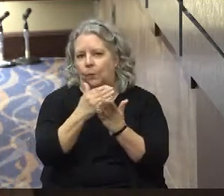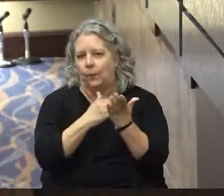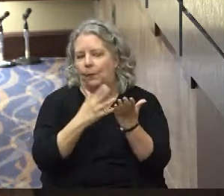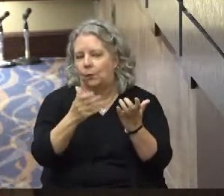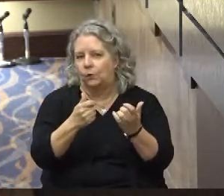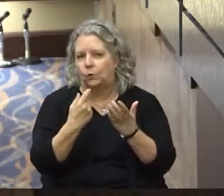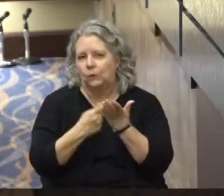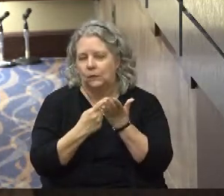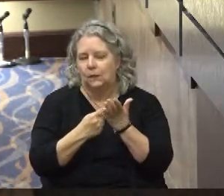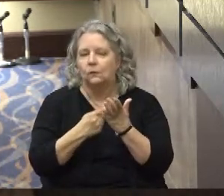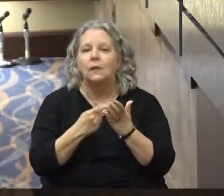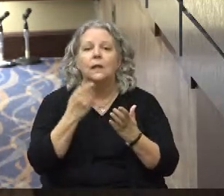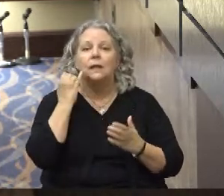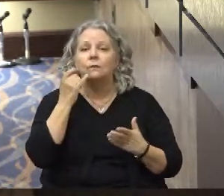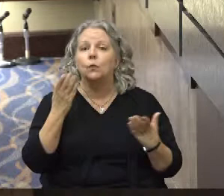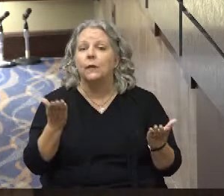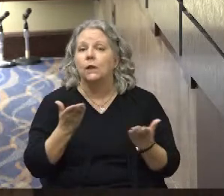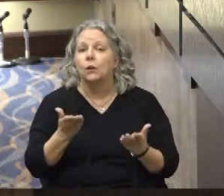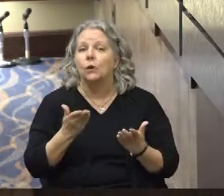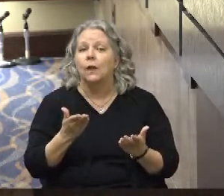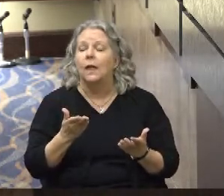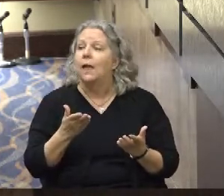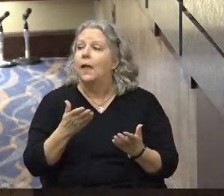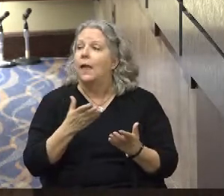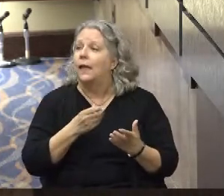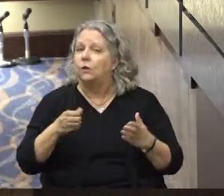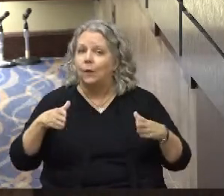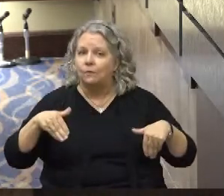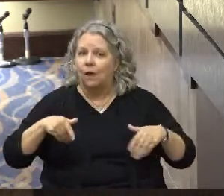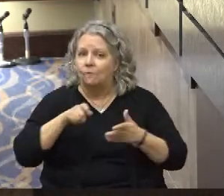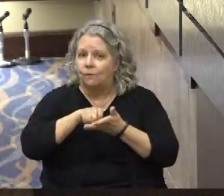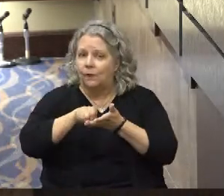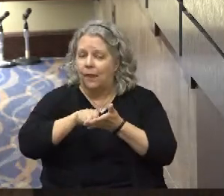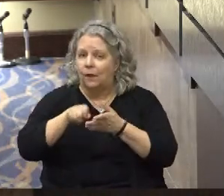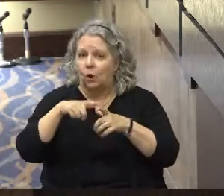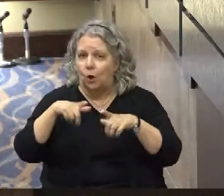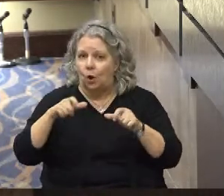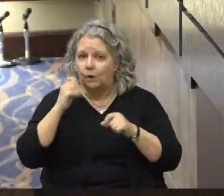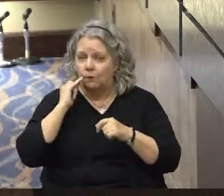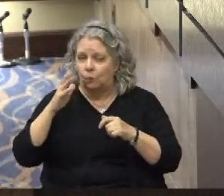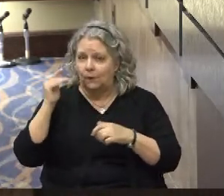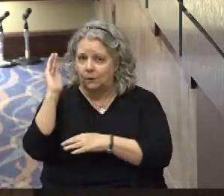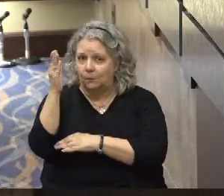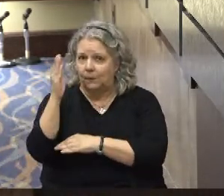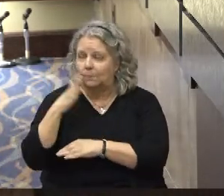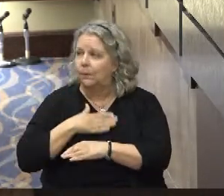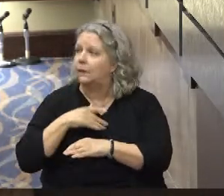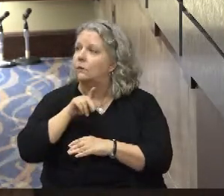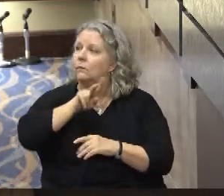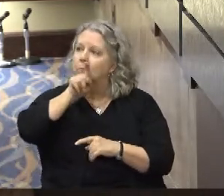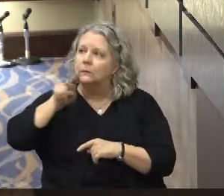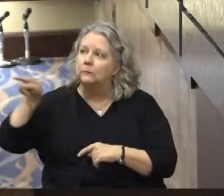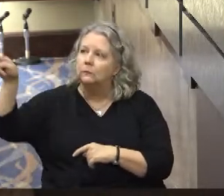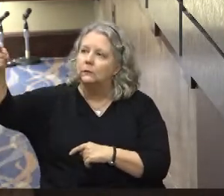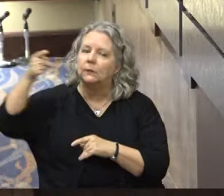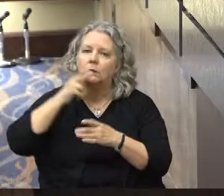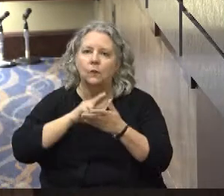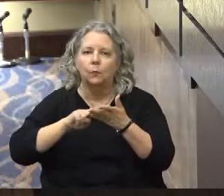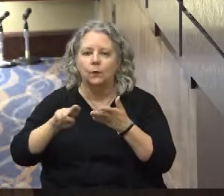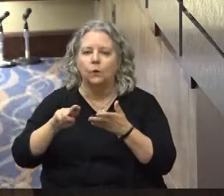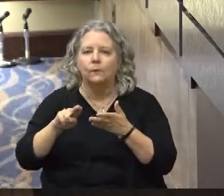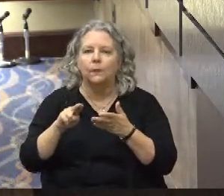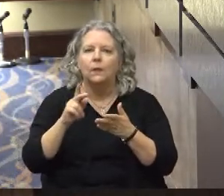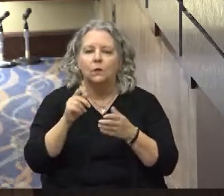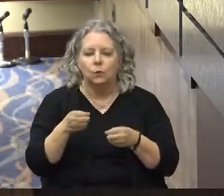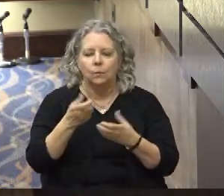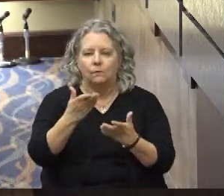filled out a registration card, please see the City Secretary staff at the registration table outside of the auditorium to provide registration information